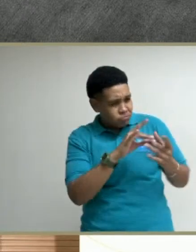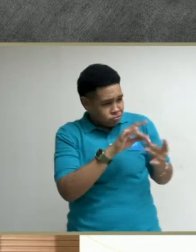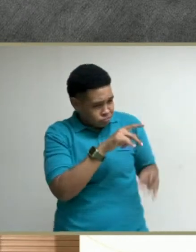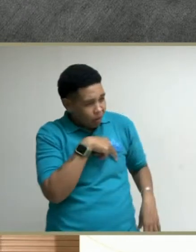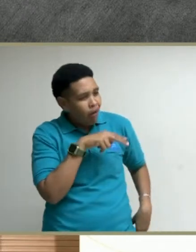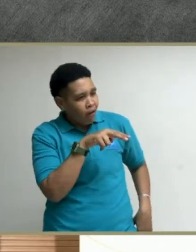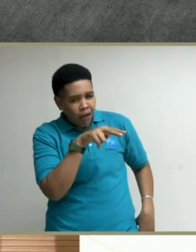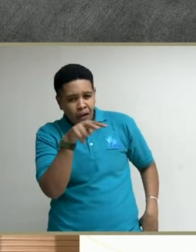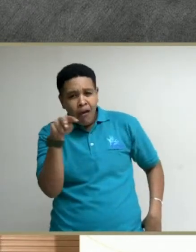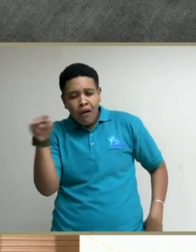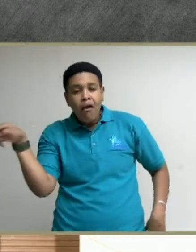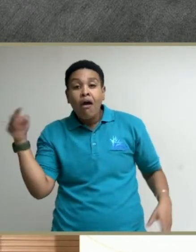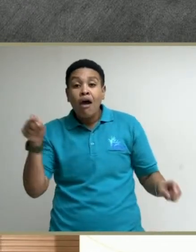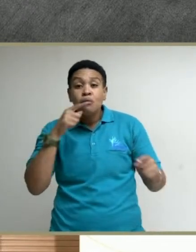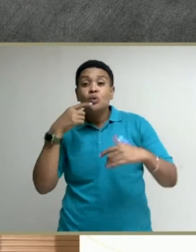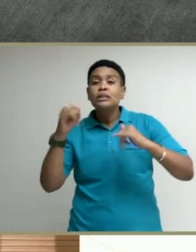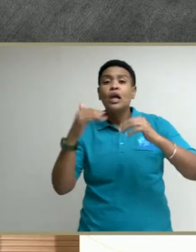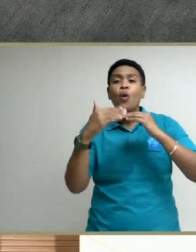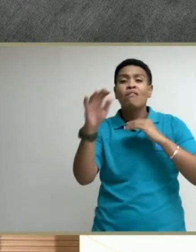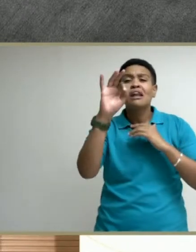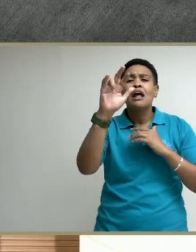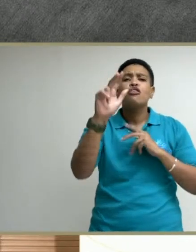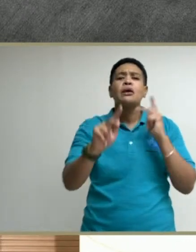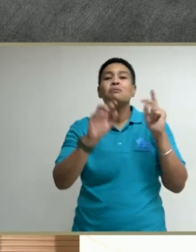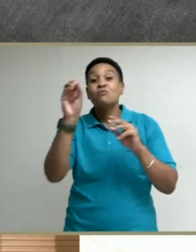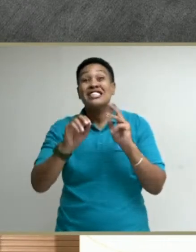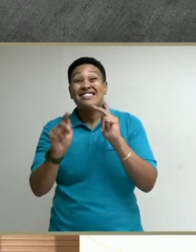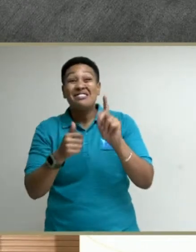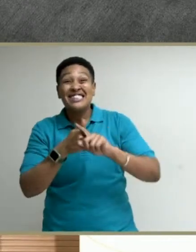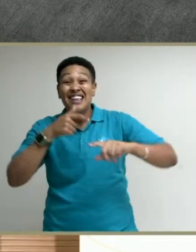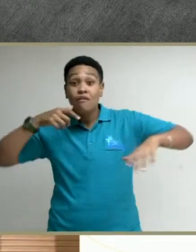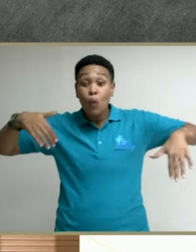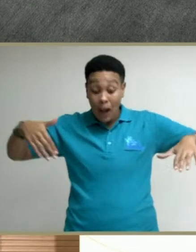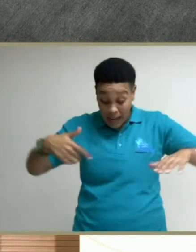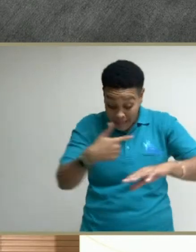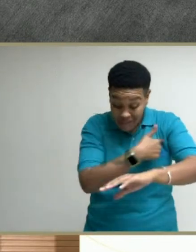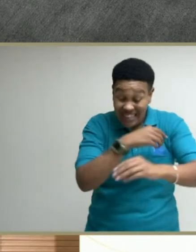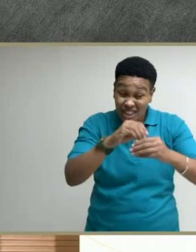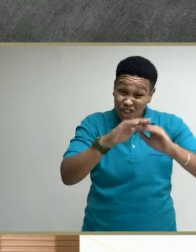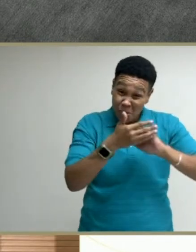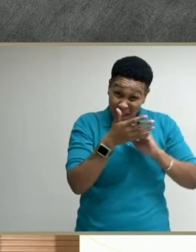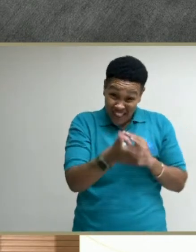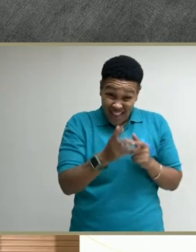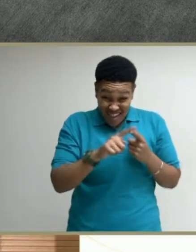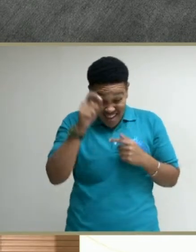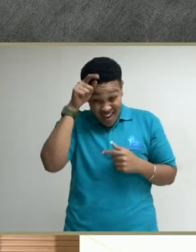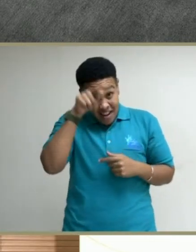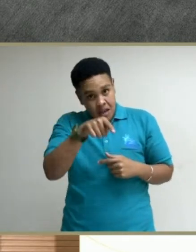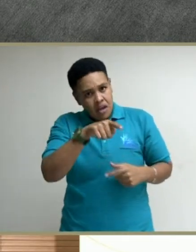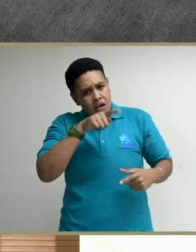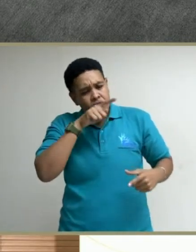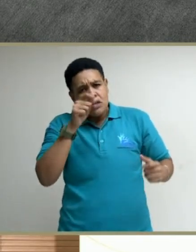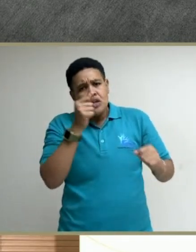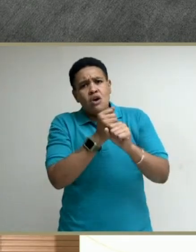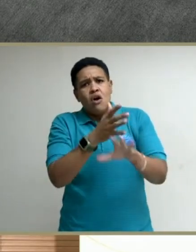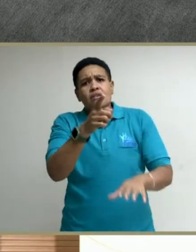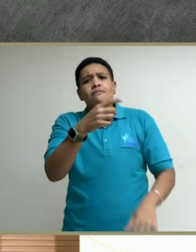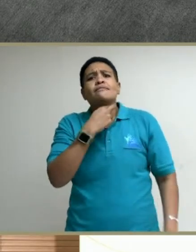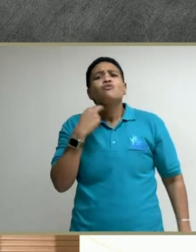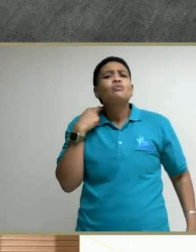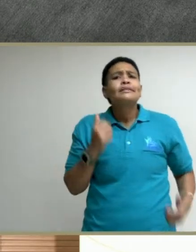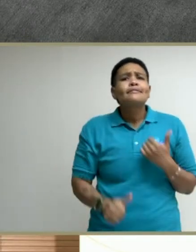over 93% of persons that are not vaccinated in country. And this certainly puts us at